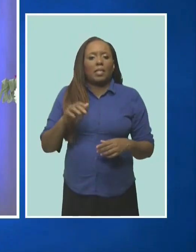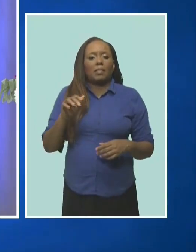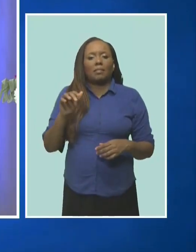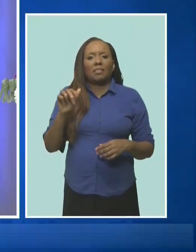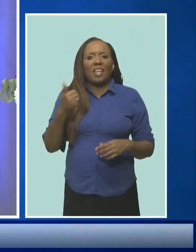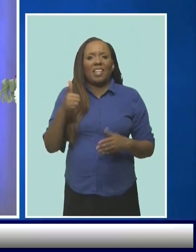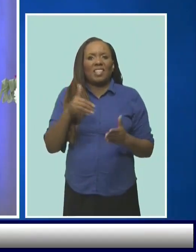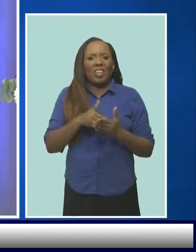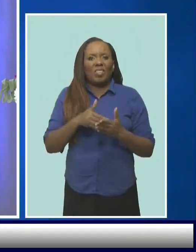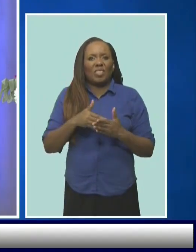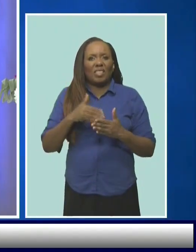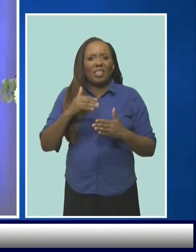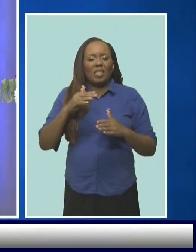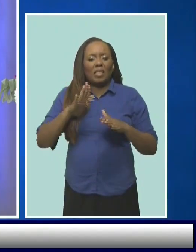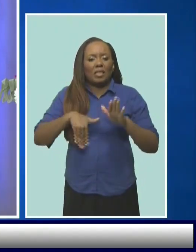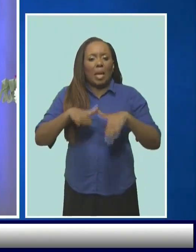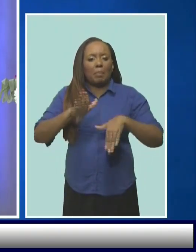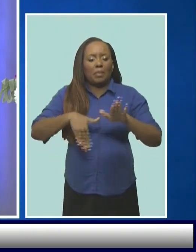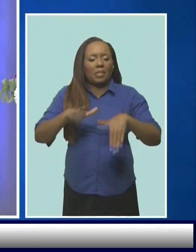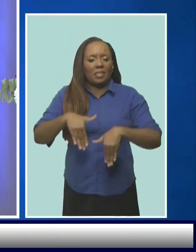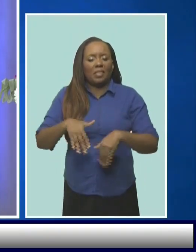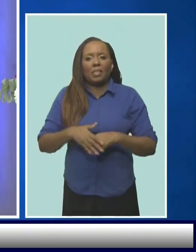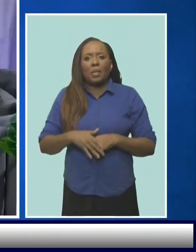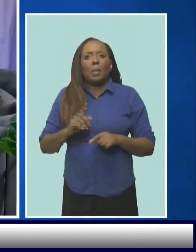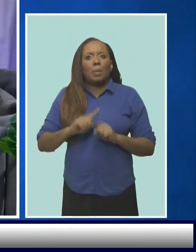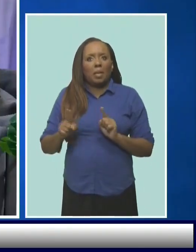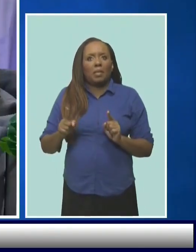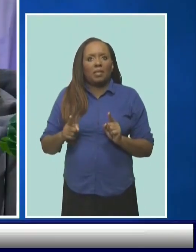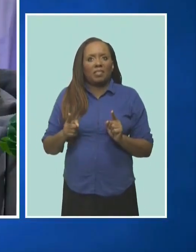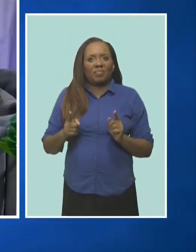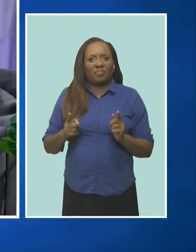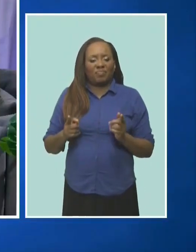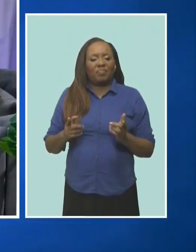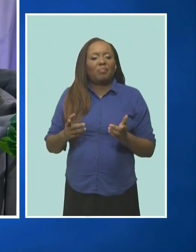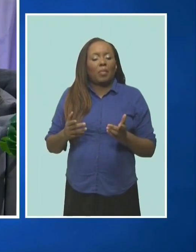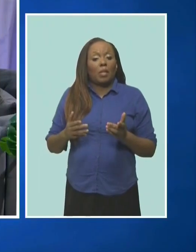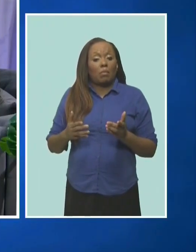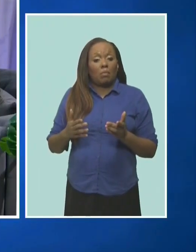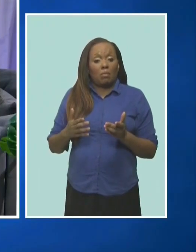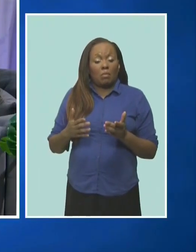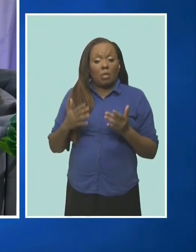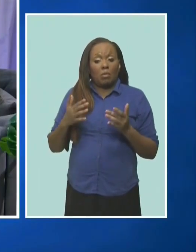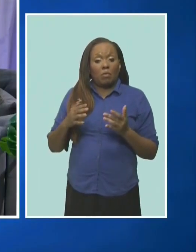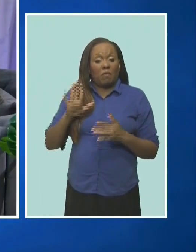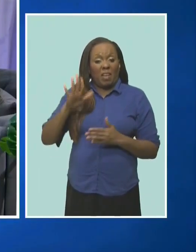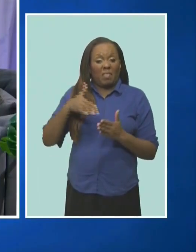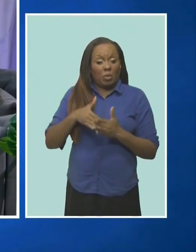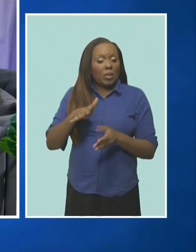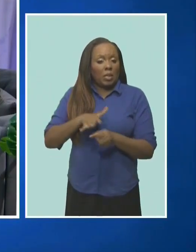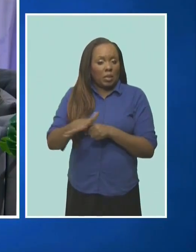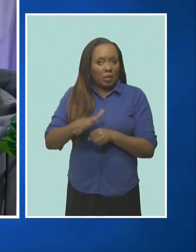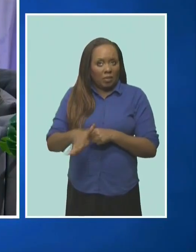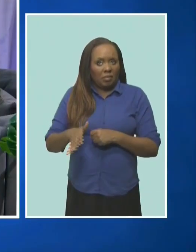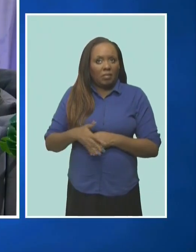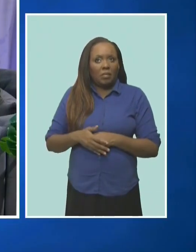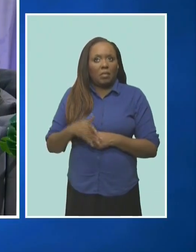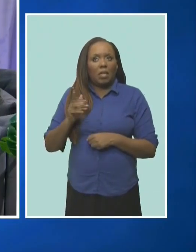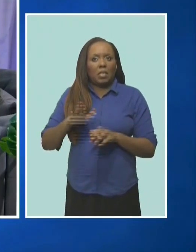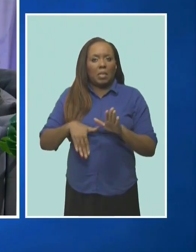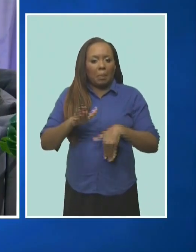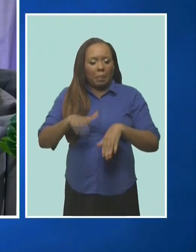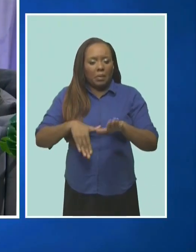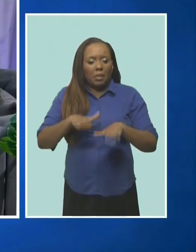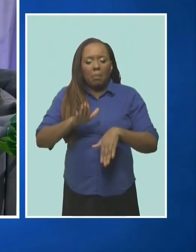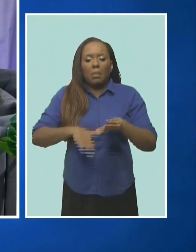that 5,000 even is enough. So by the time I check my steps, I'm almost close to 5,000. So, but a lot of persons are not in that position where their